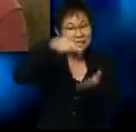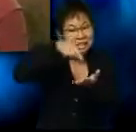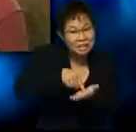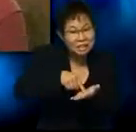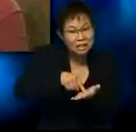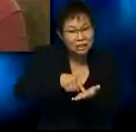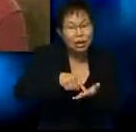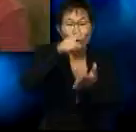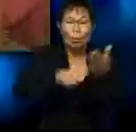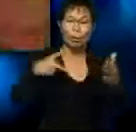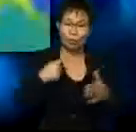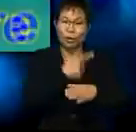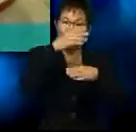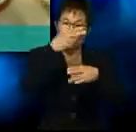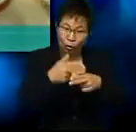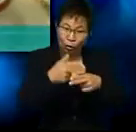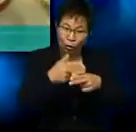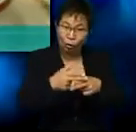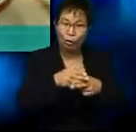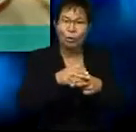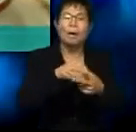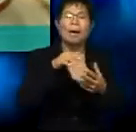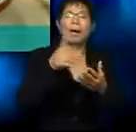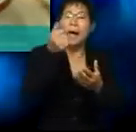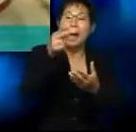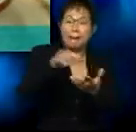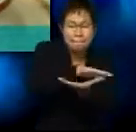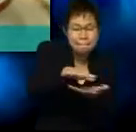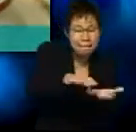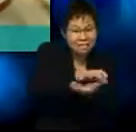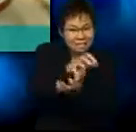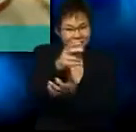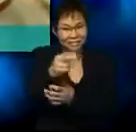This is what we call a mixture.